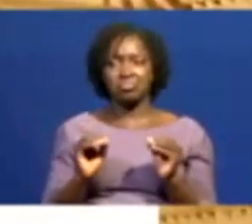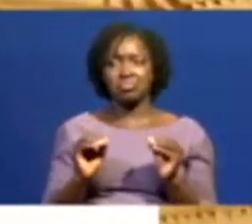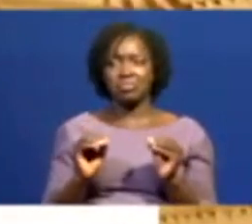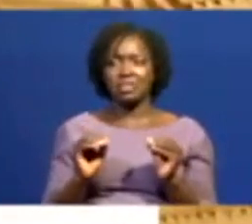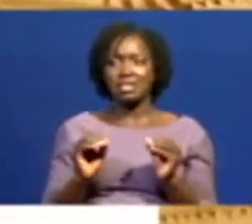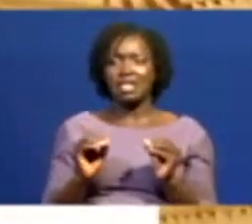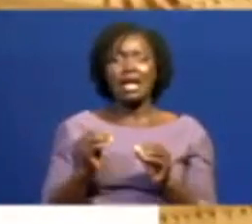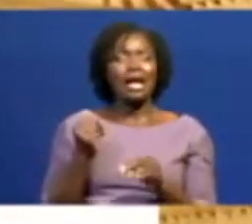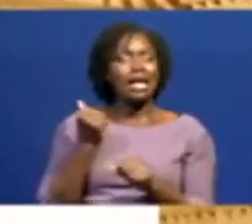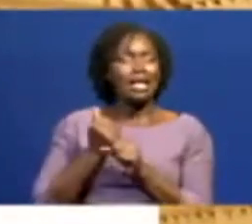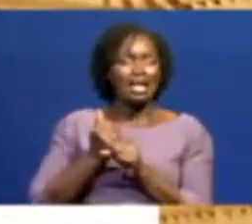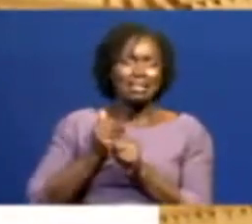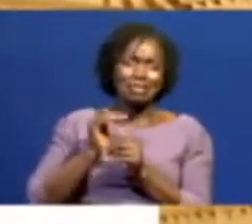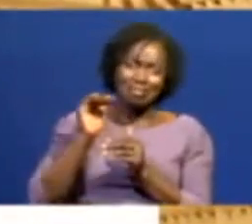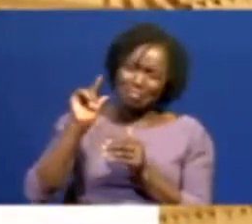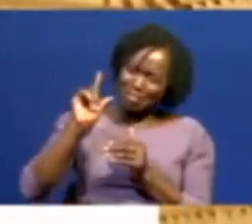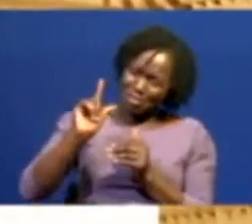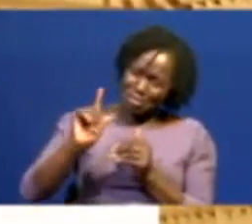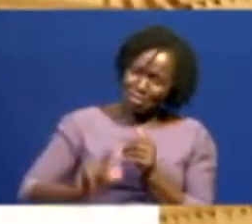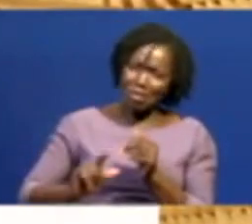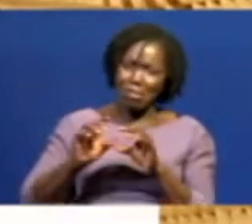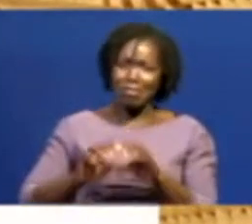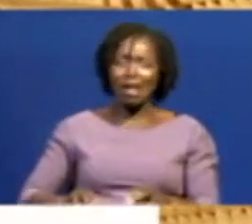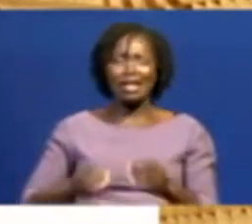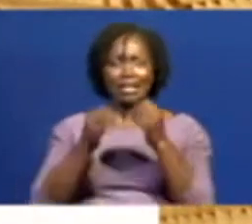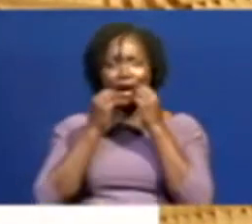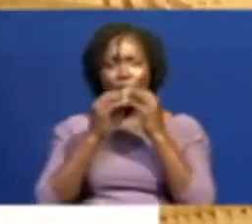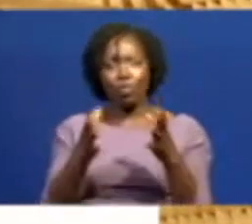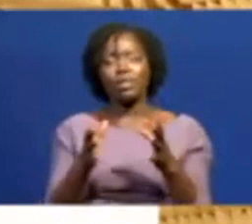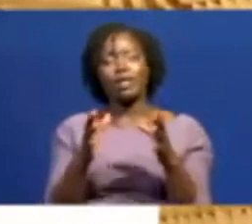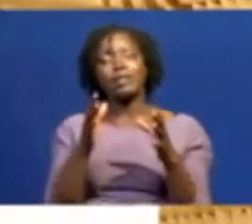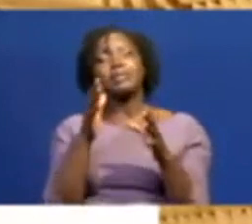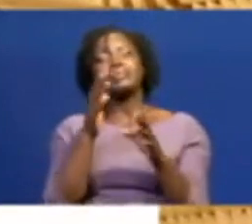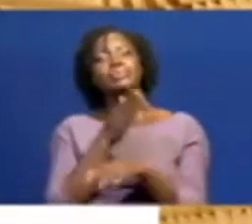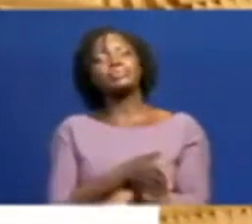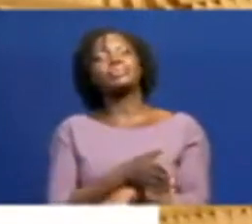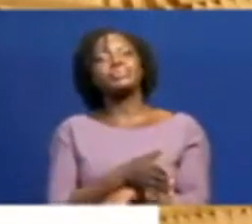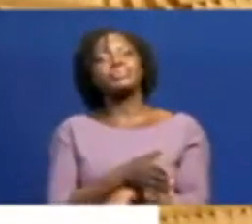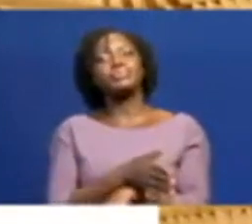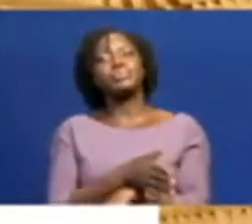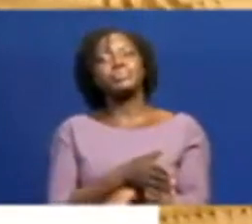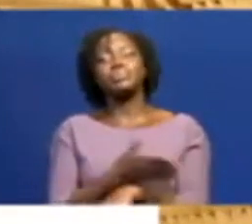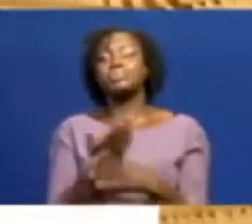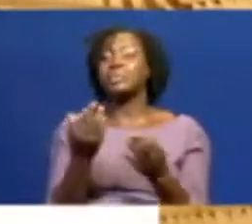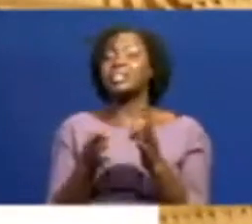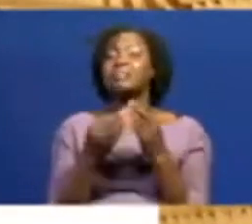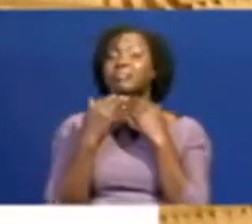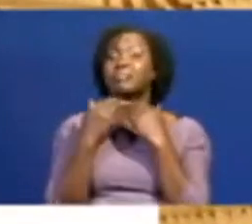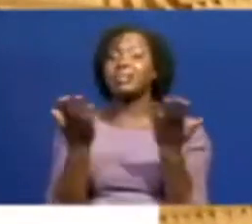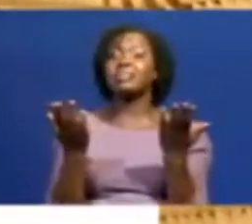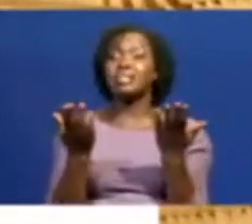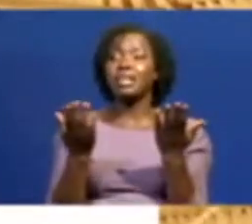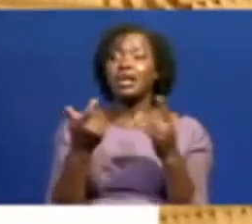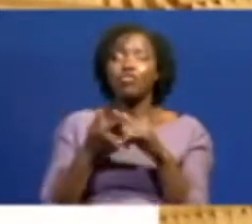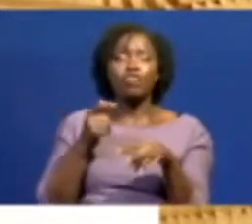kazi imerudi chini kwa sababu hakuna market. Tunaumia, tunakaa hapa, tunatajia wale tunatoka huko. Kama hakuna tangu